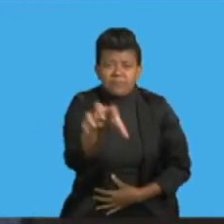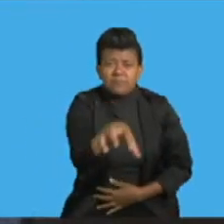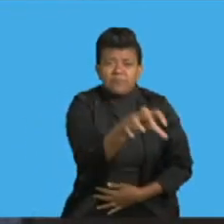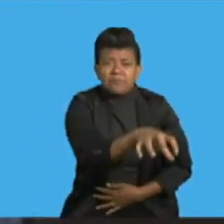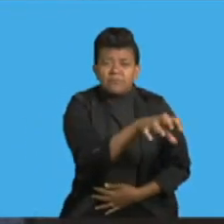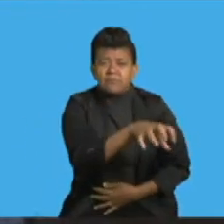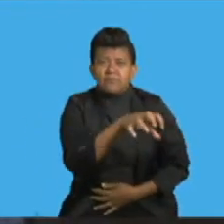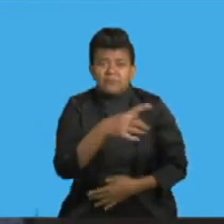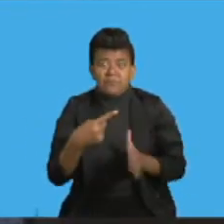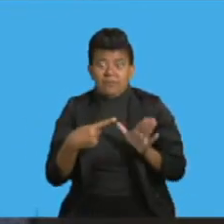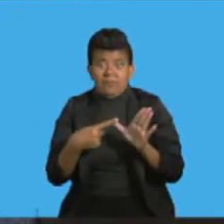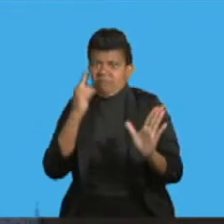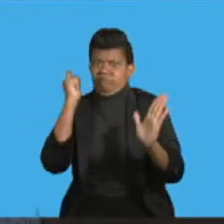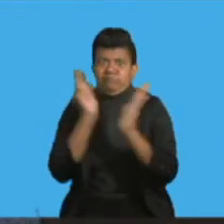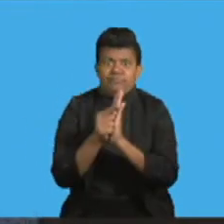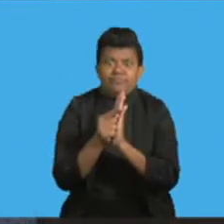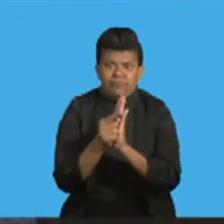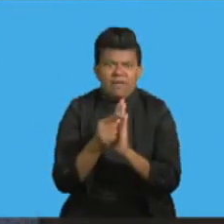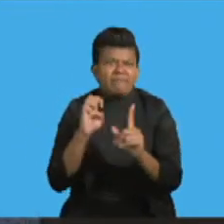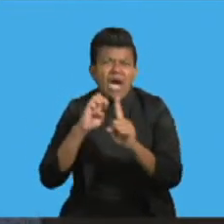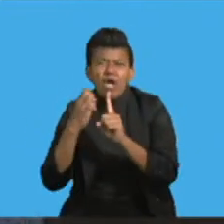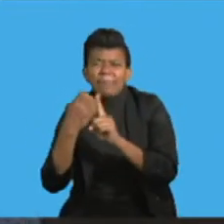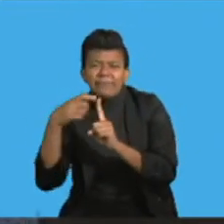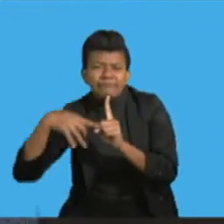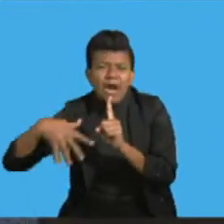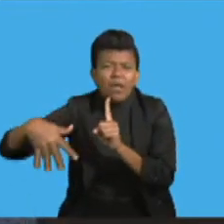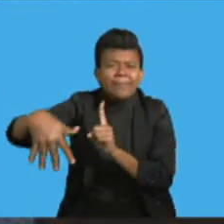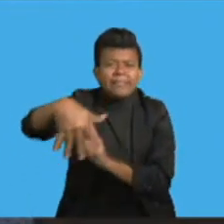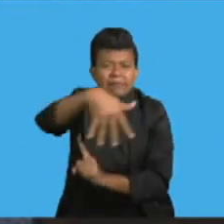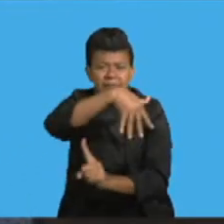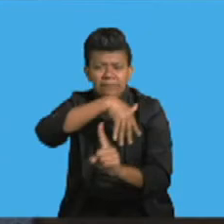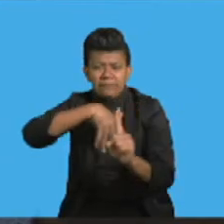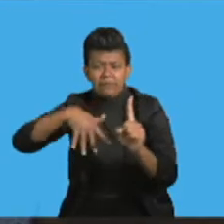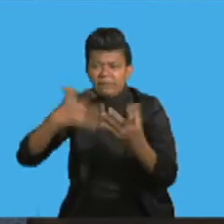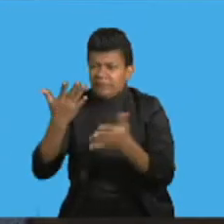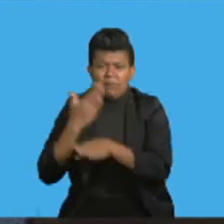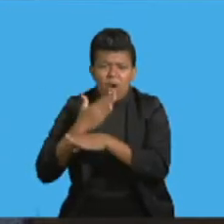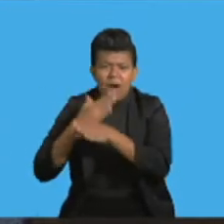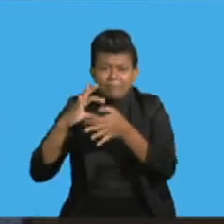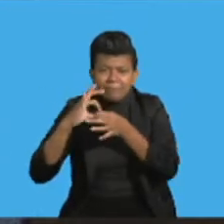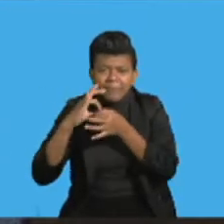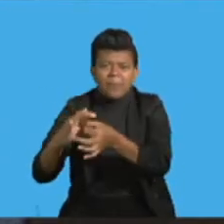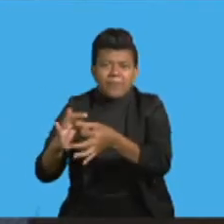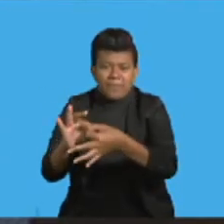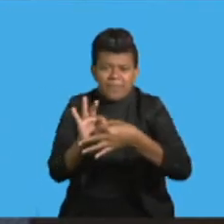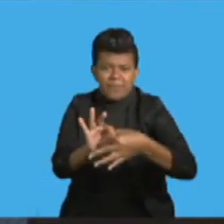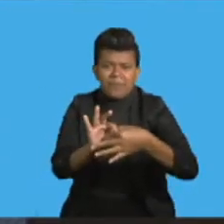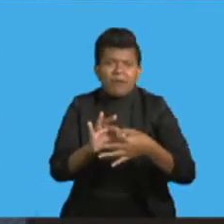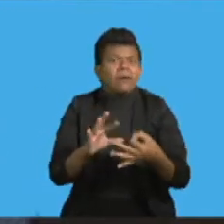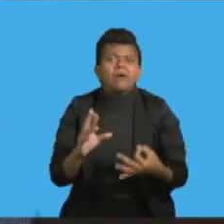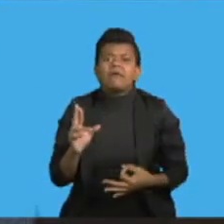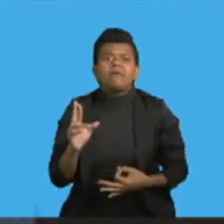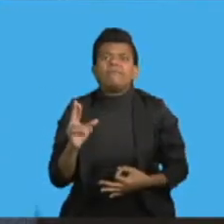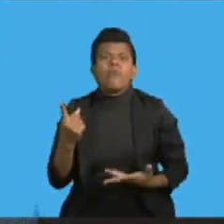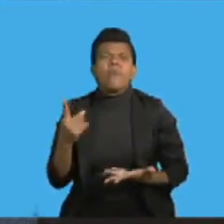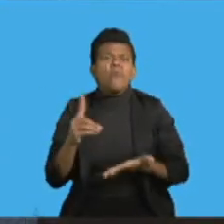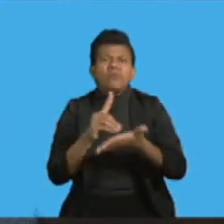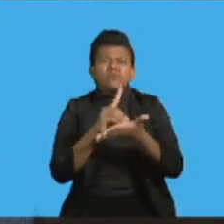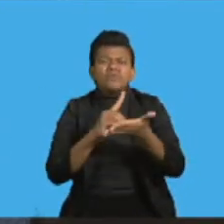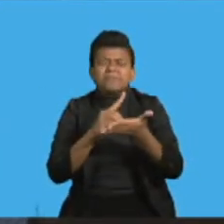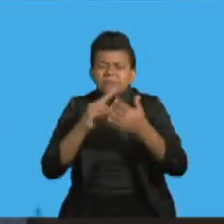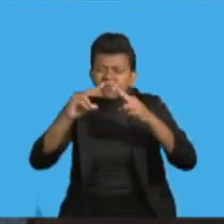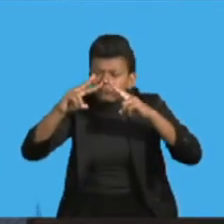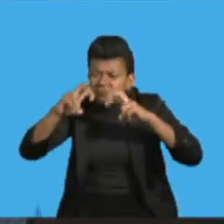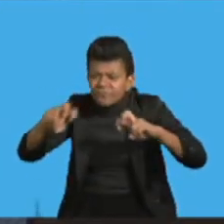environmental health officers, have been working closely with the Ministry's Center for Communicable Disease Control to conduct investigations